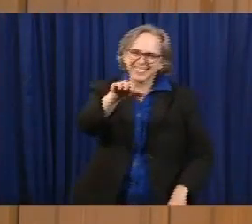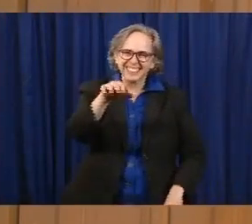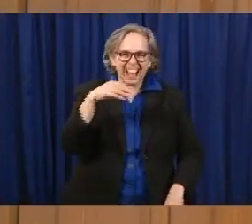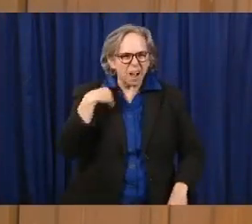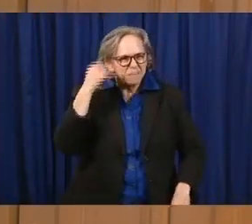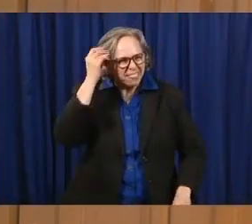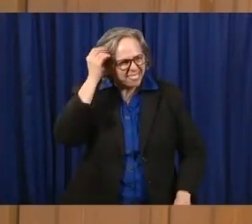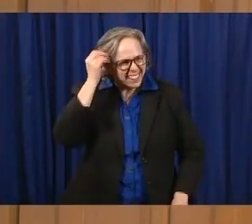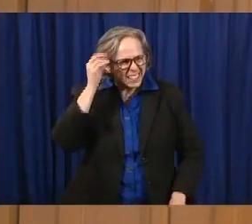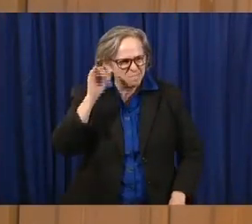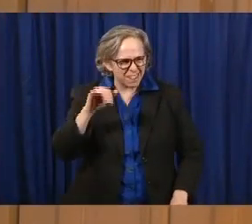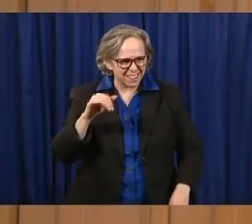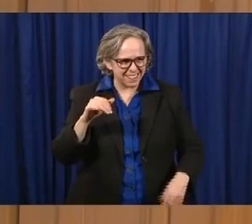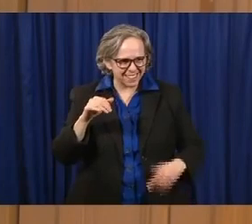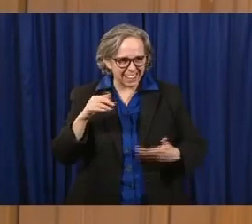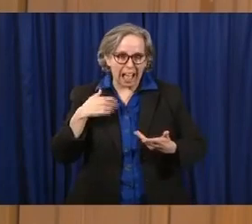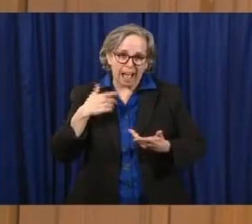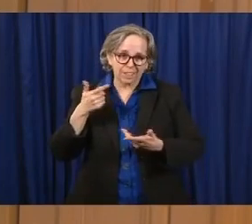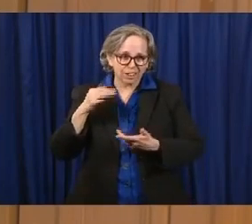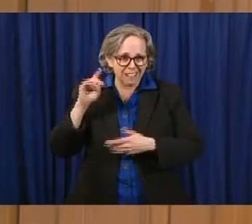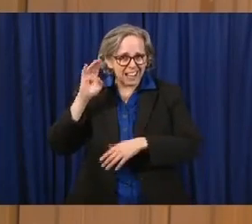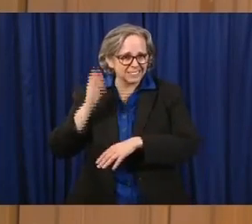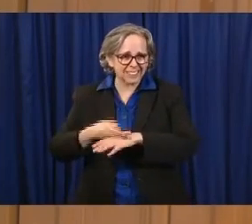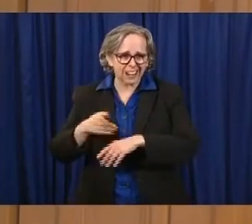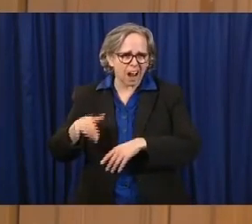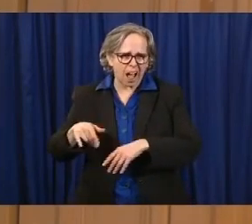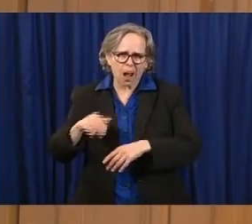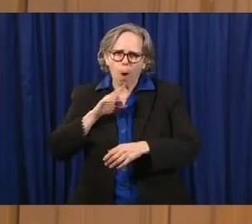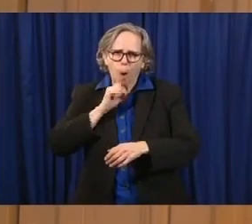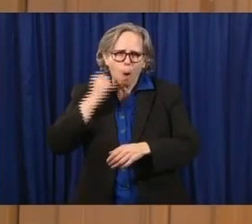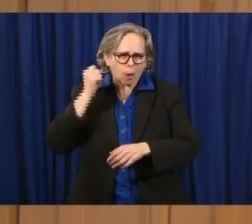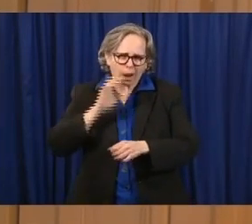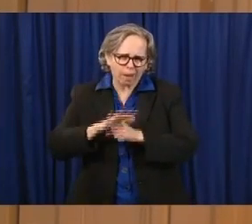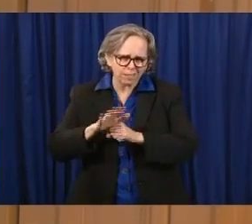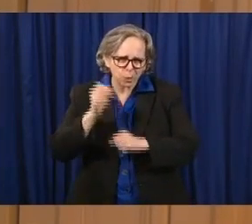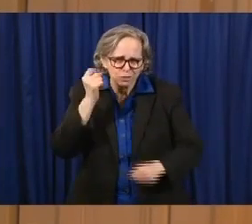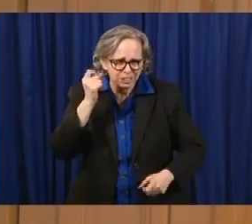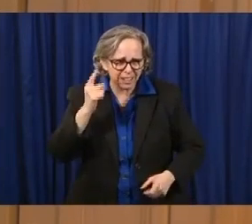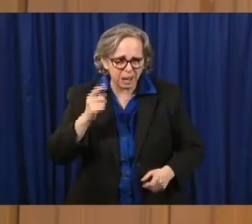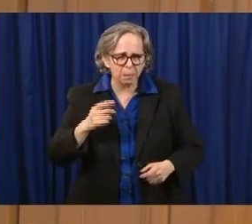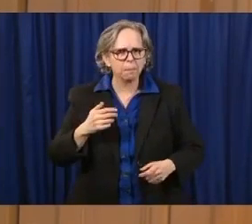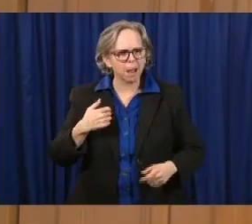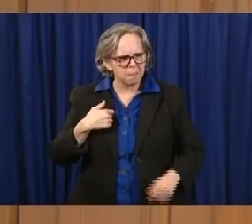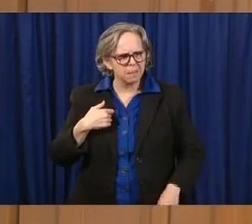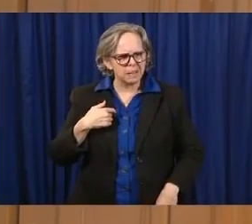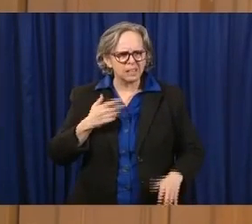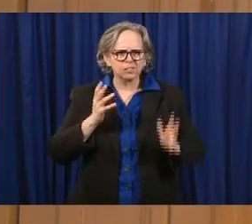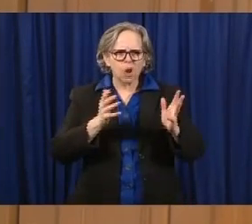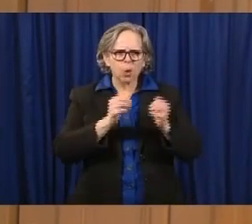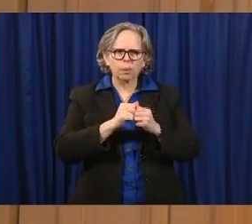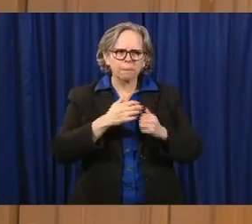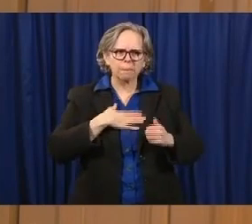to understand, but I've been thinking about, even when I'm talking to my older children,